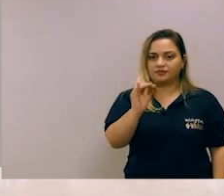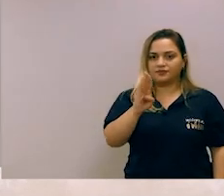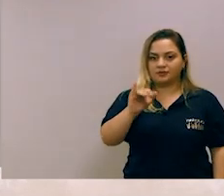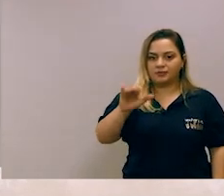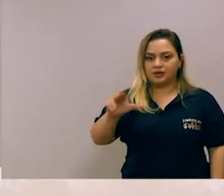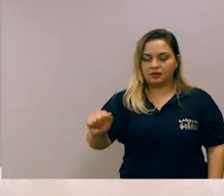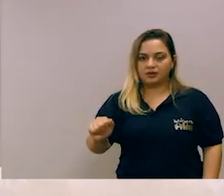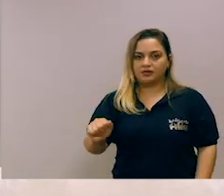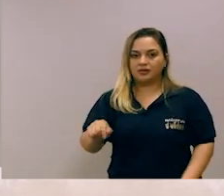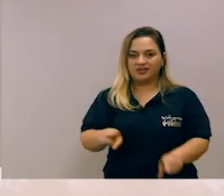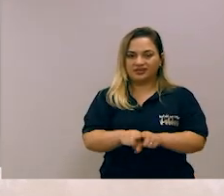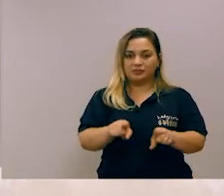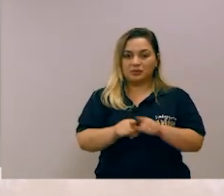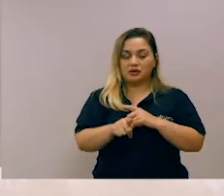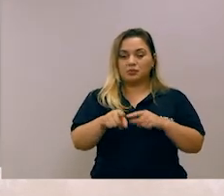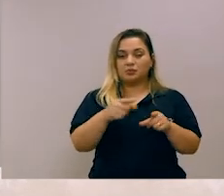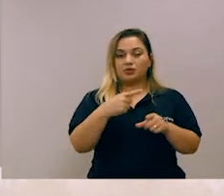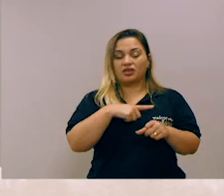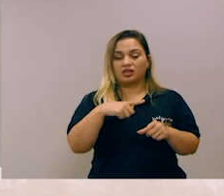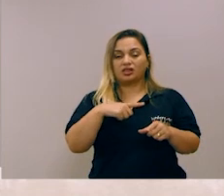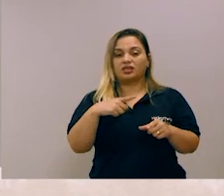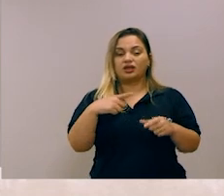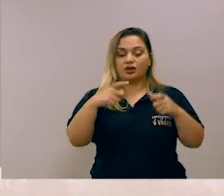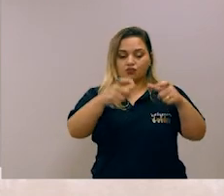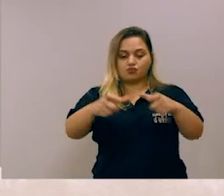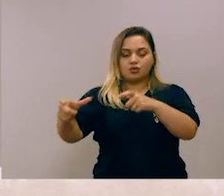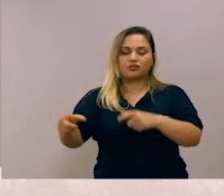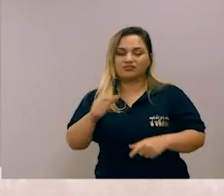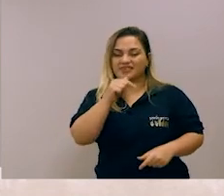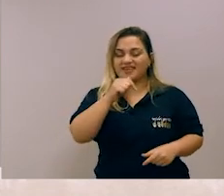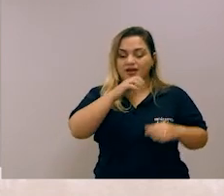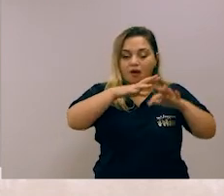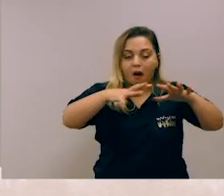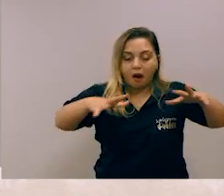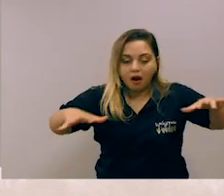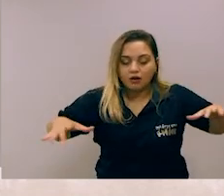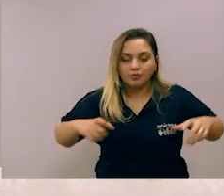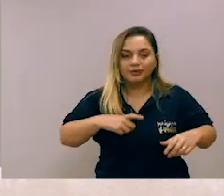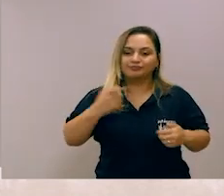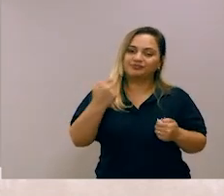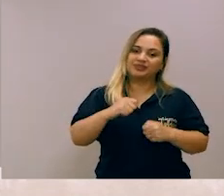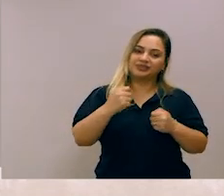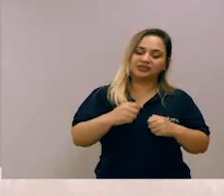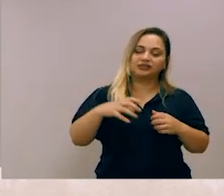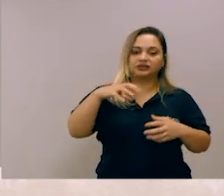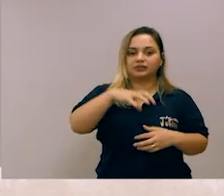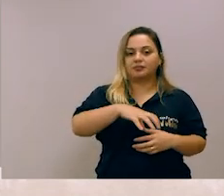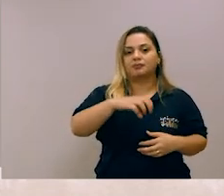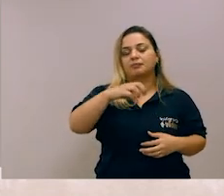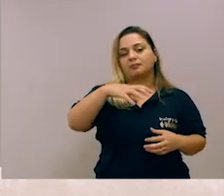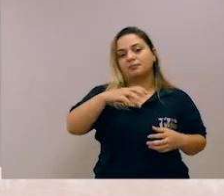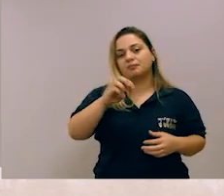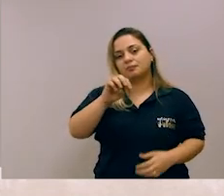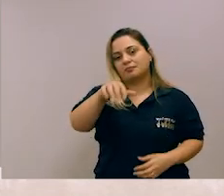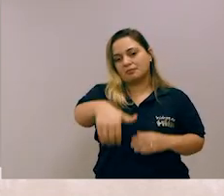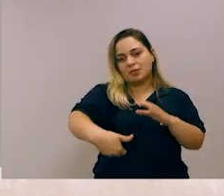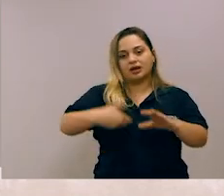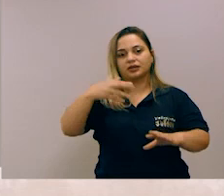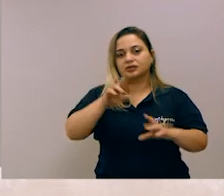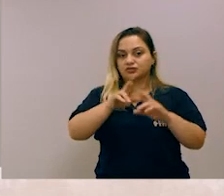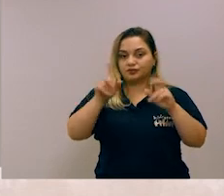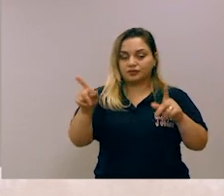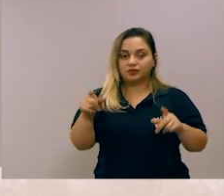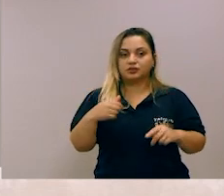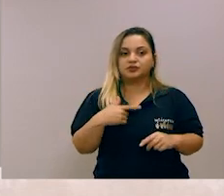areas that are flooded. And so we have to use amphibious equipment. And after strategy number 3,